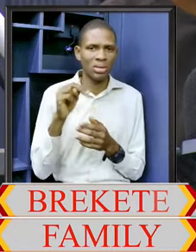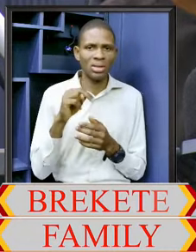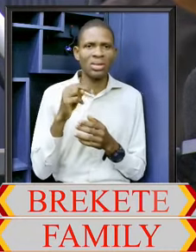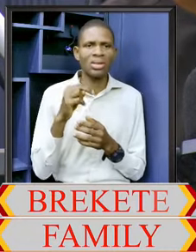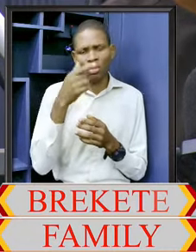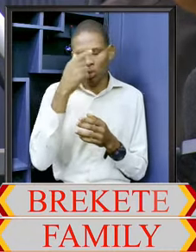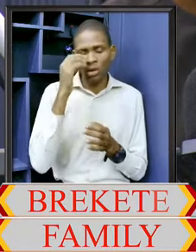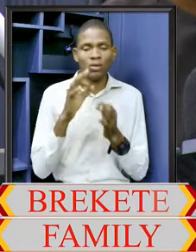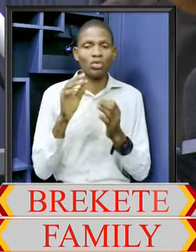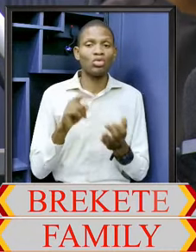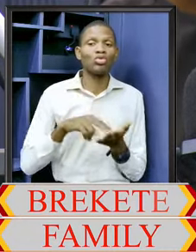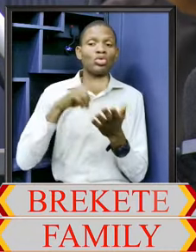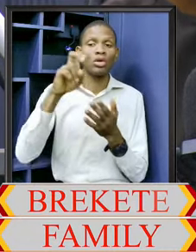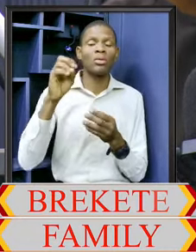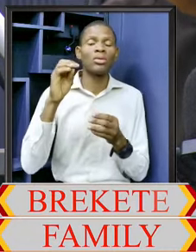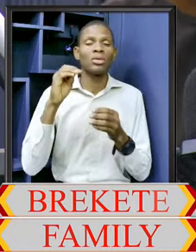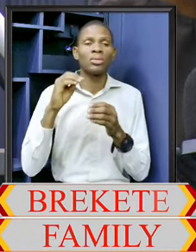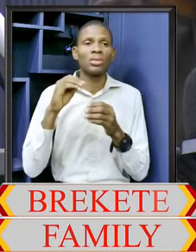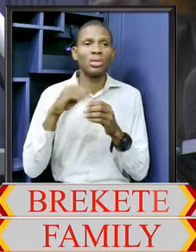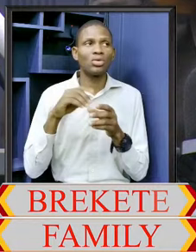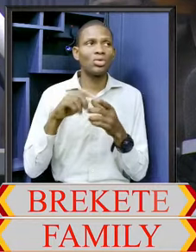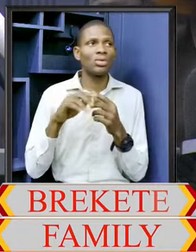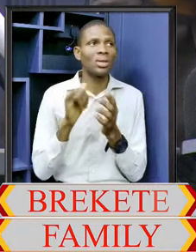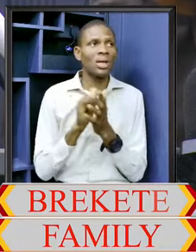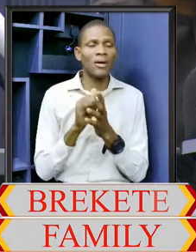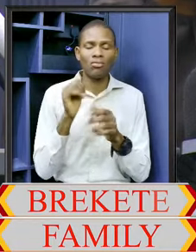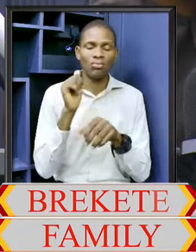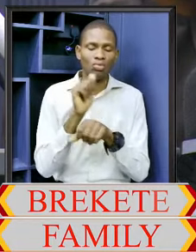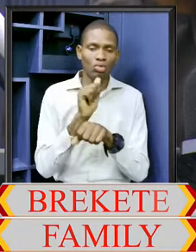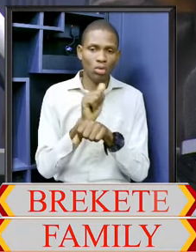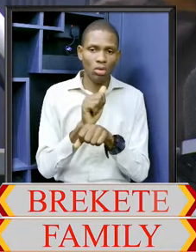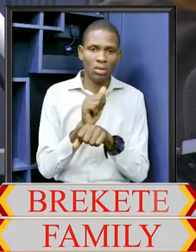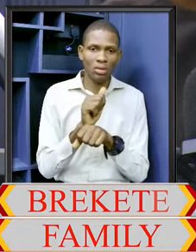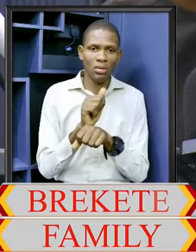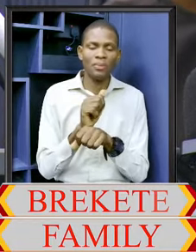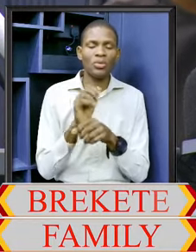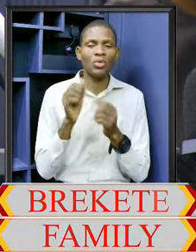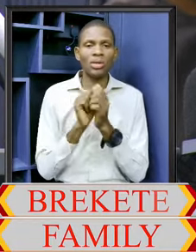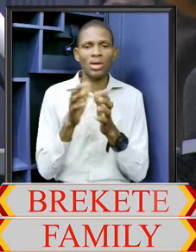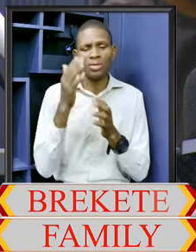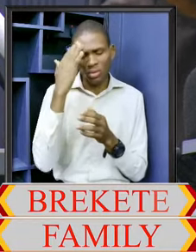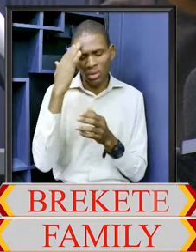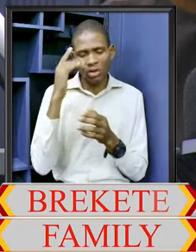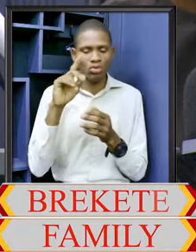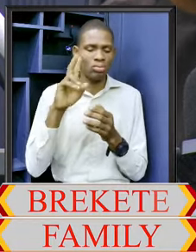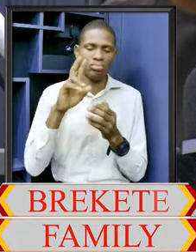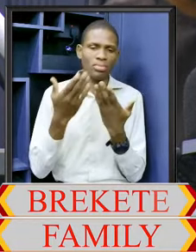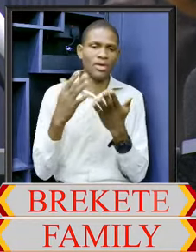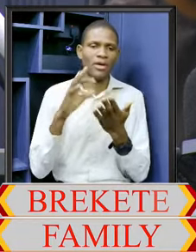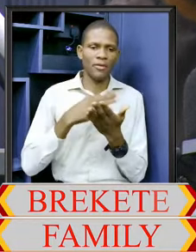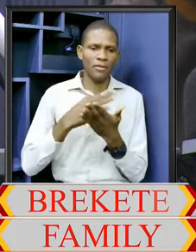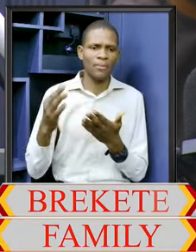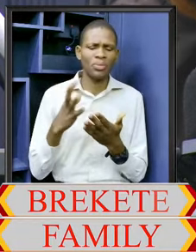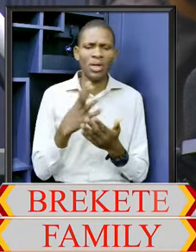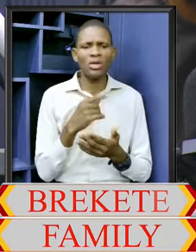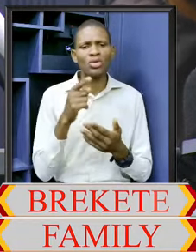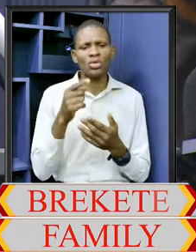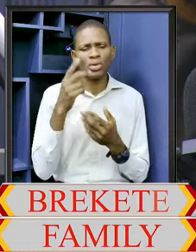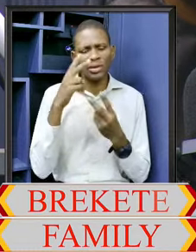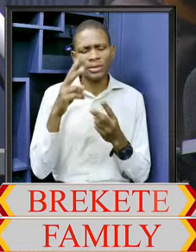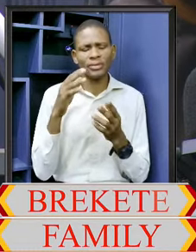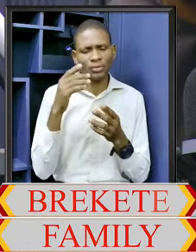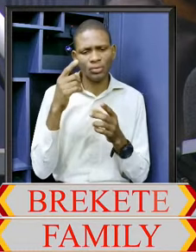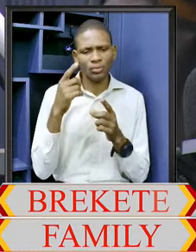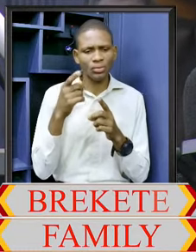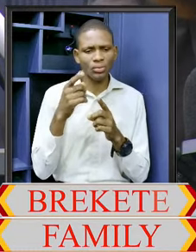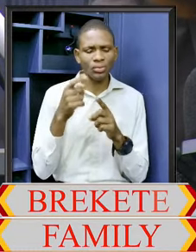You go now discover, say, in the process of your granite, you see house here. You figure out who get them. You don't read out how you go fit enter as